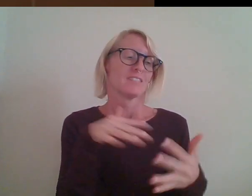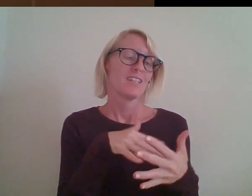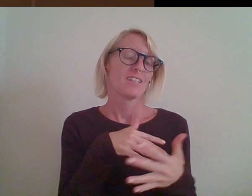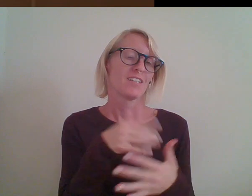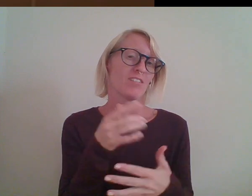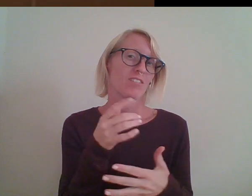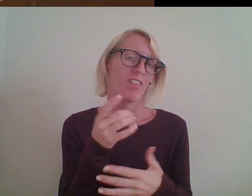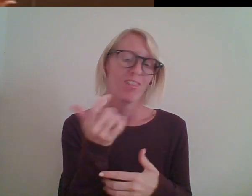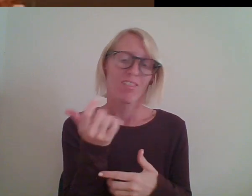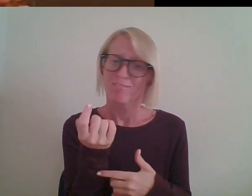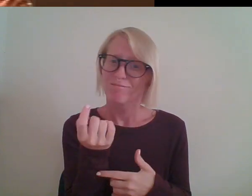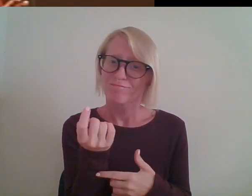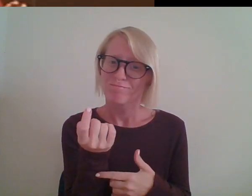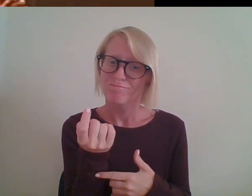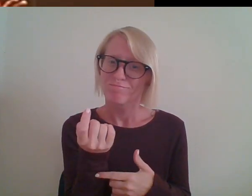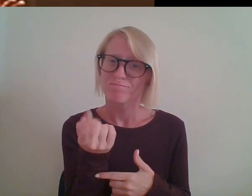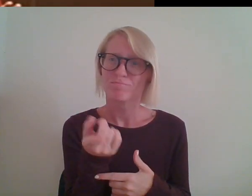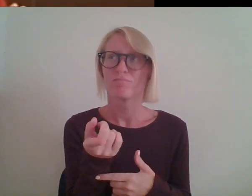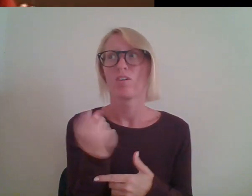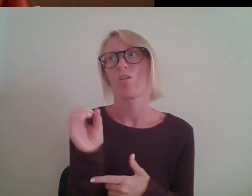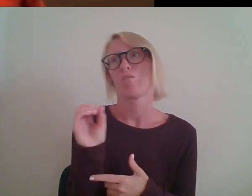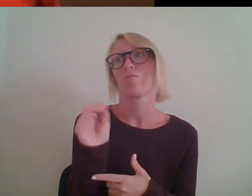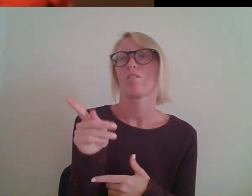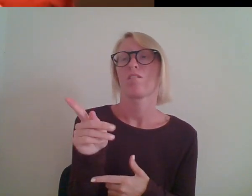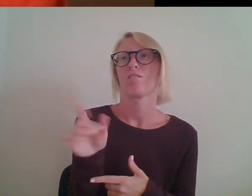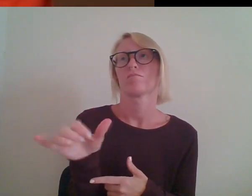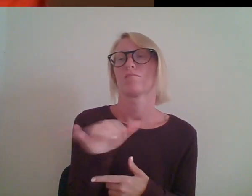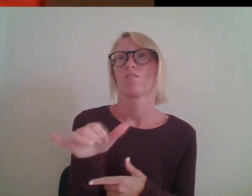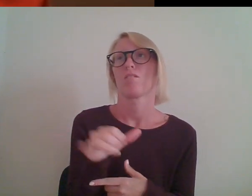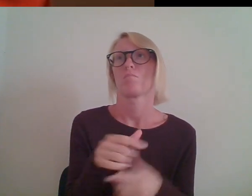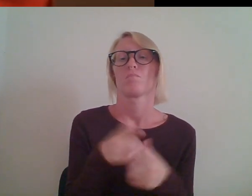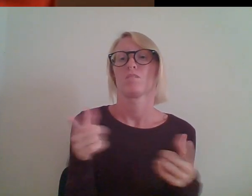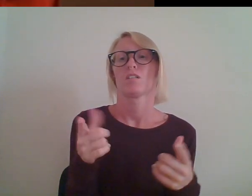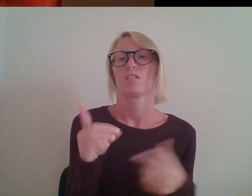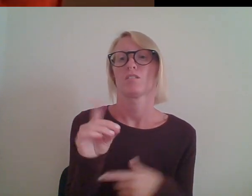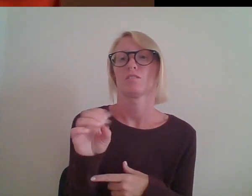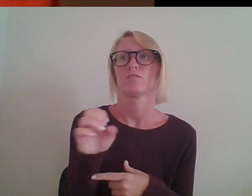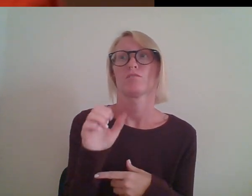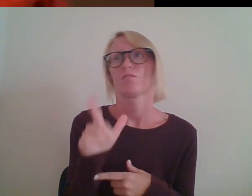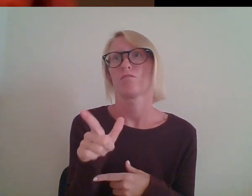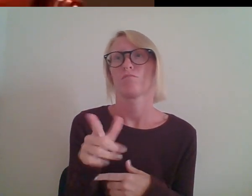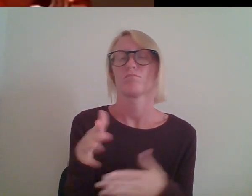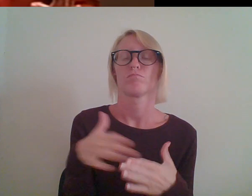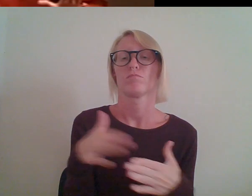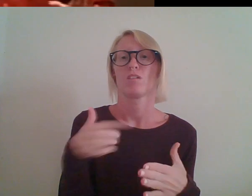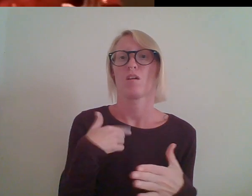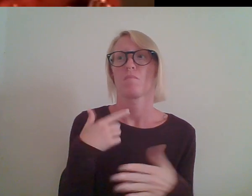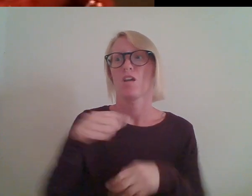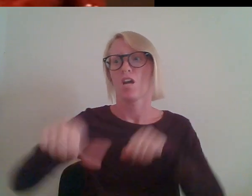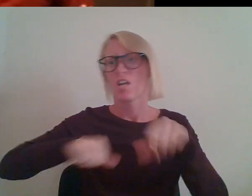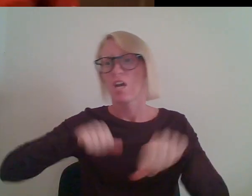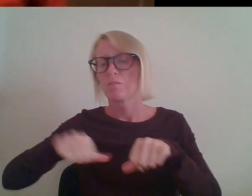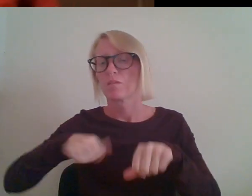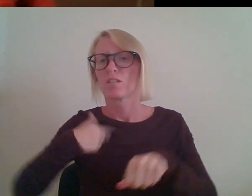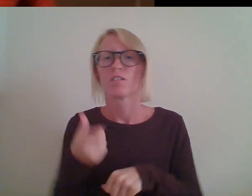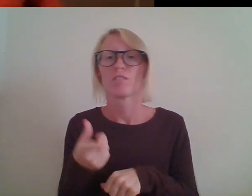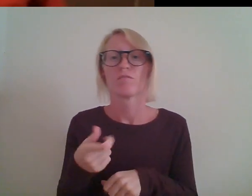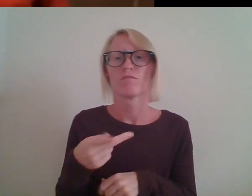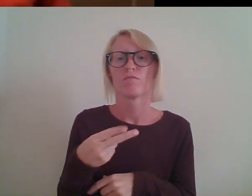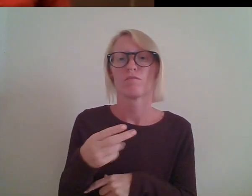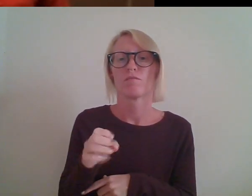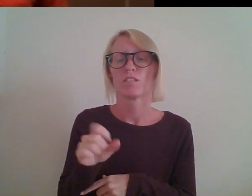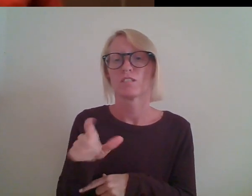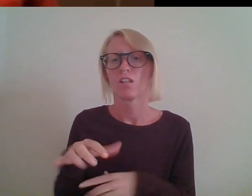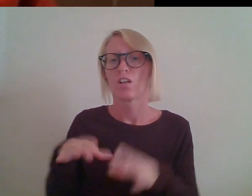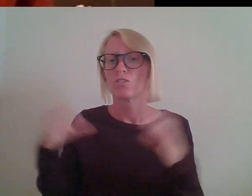my class say, okay, same, big deal. But I'm in anatomy and physiology. I says, what's giving you a hard time? He